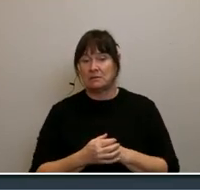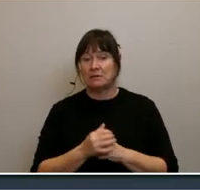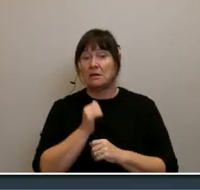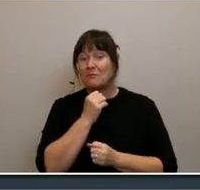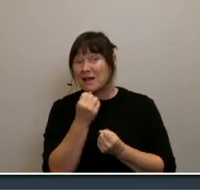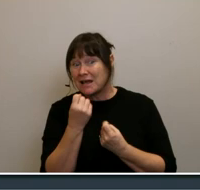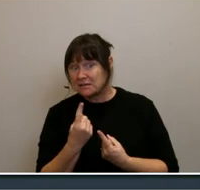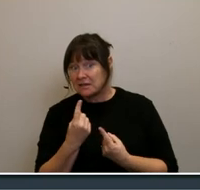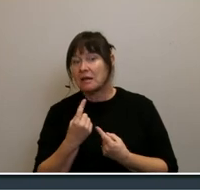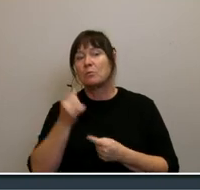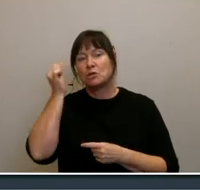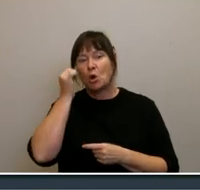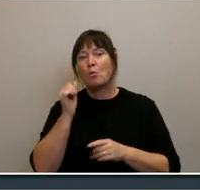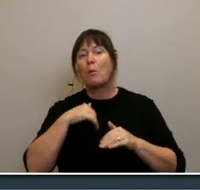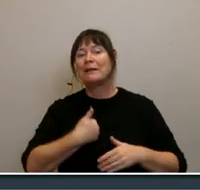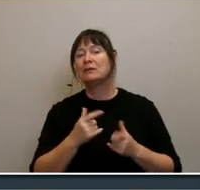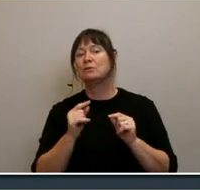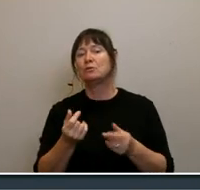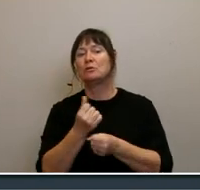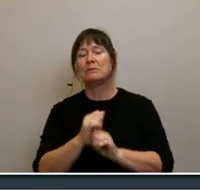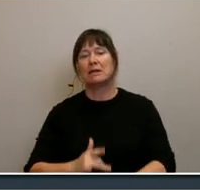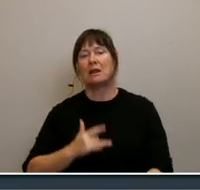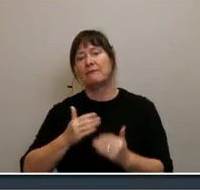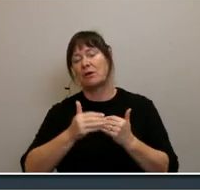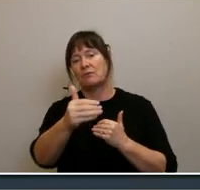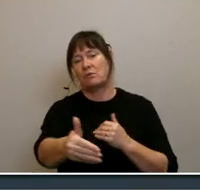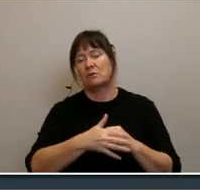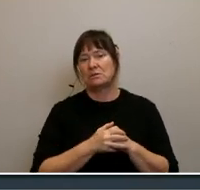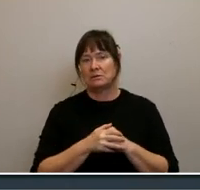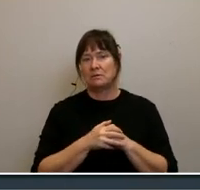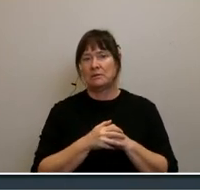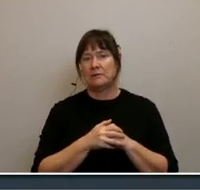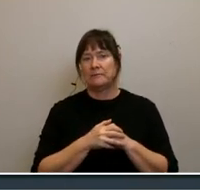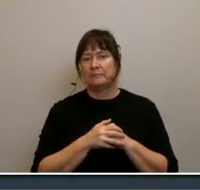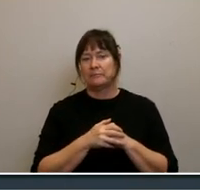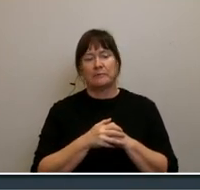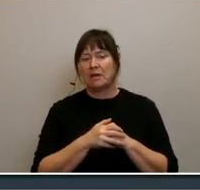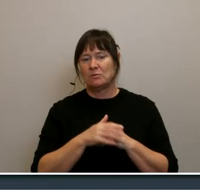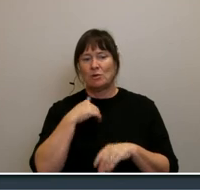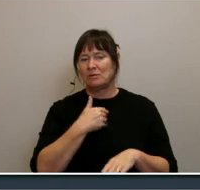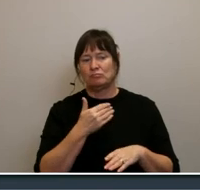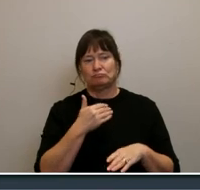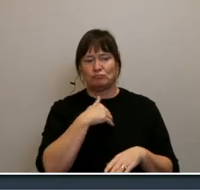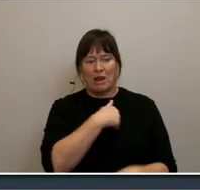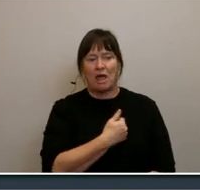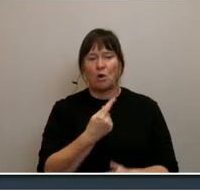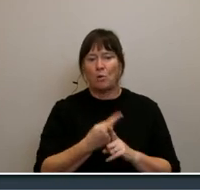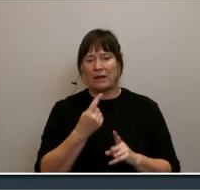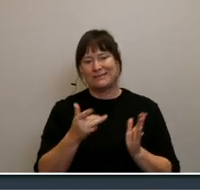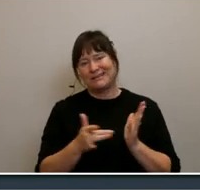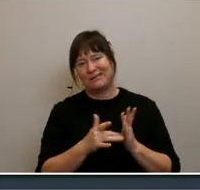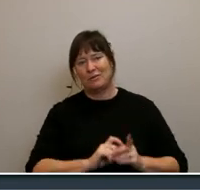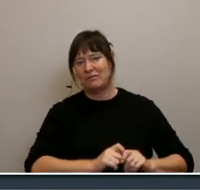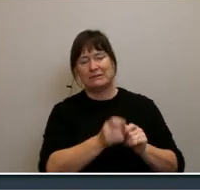needs to happen in order to protect life into the future. This goes beyond reliance on quick technological fixes, which can